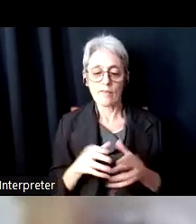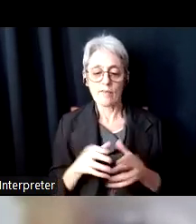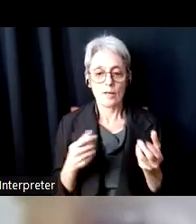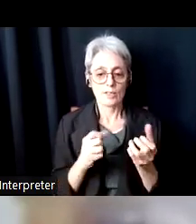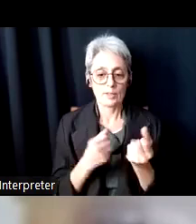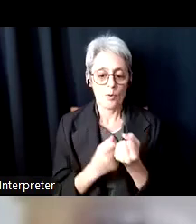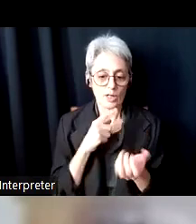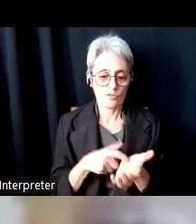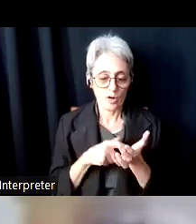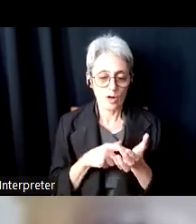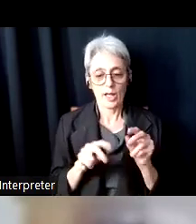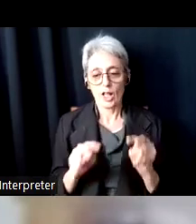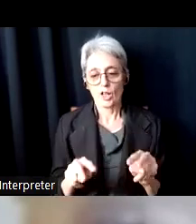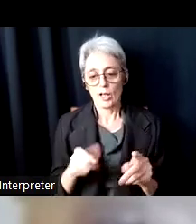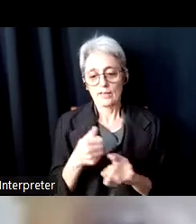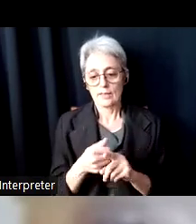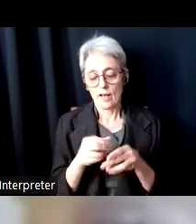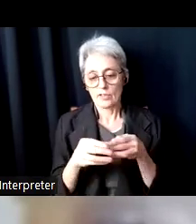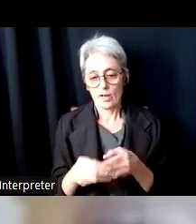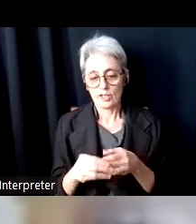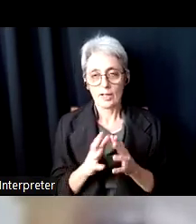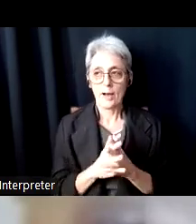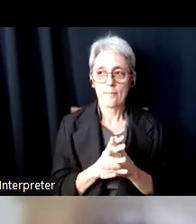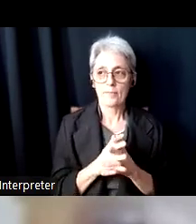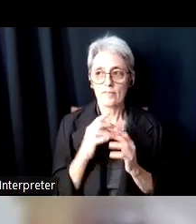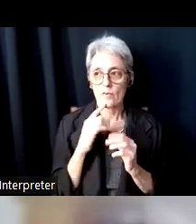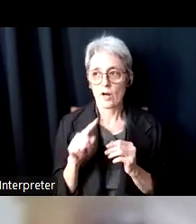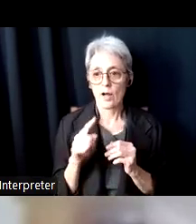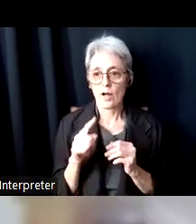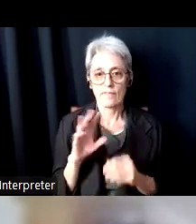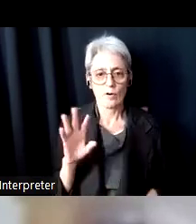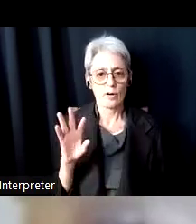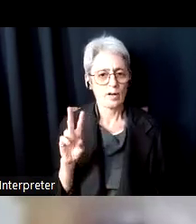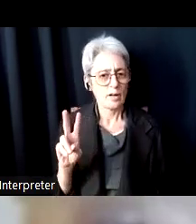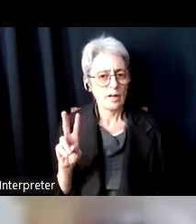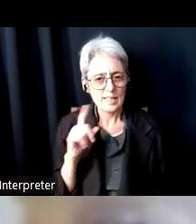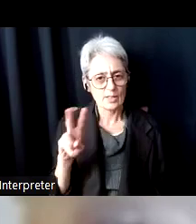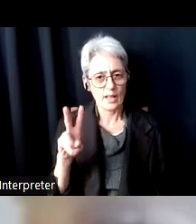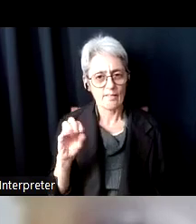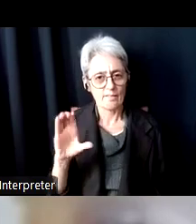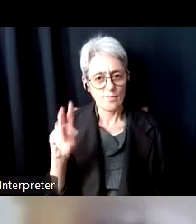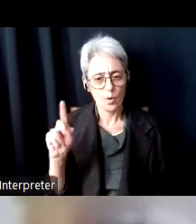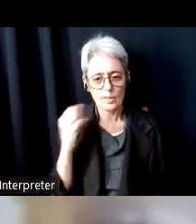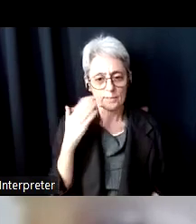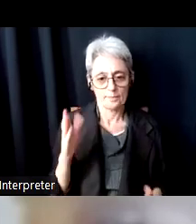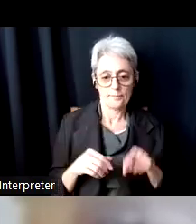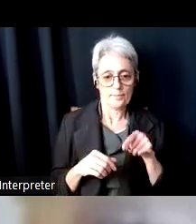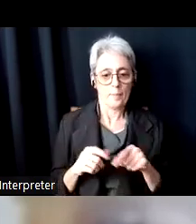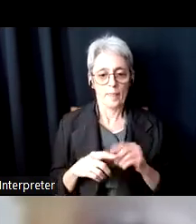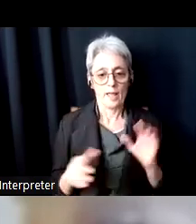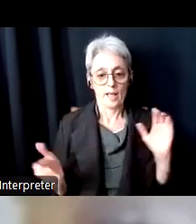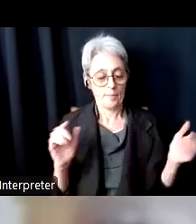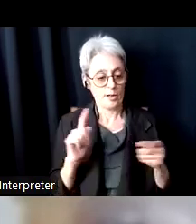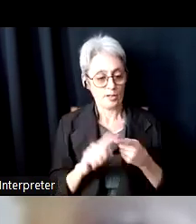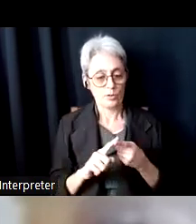at self-direction for folks. And then in terms of comparisons to spending, Laura,